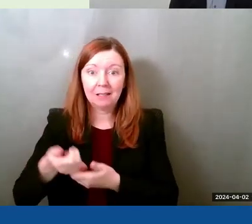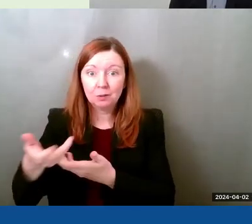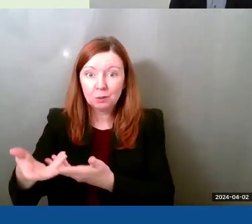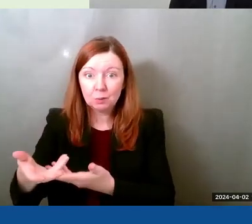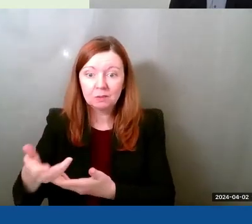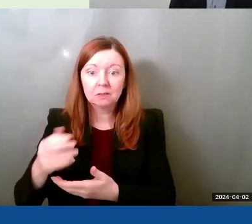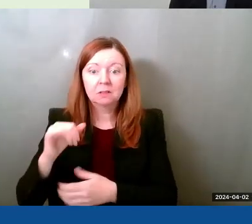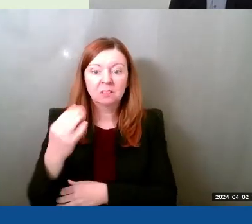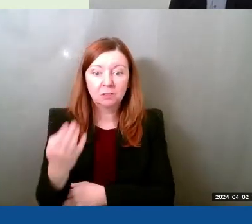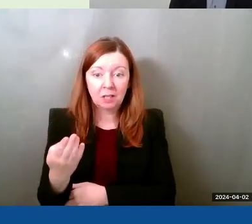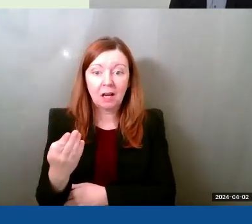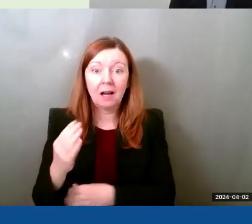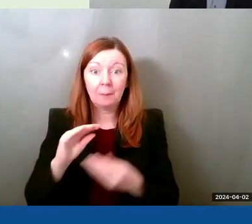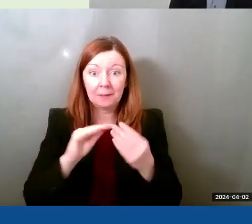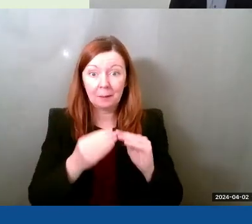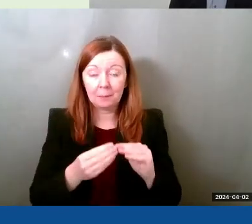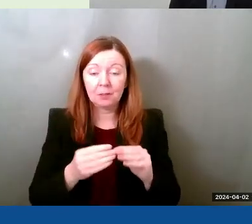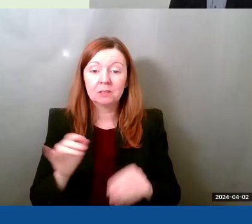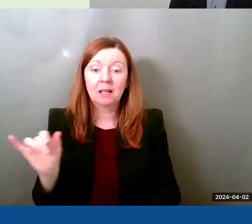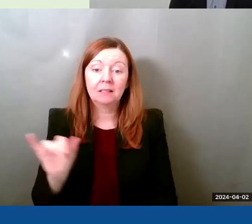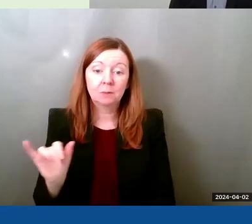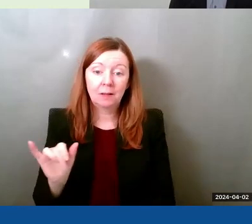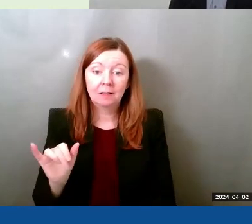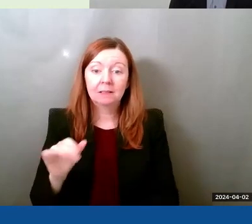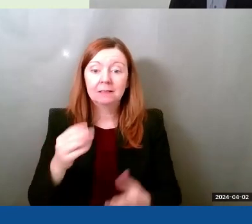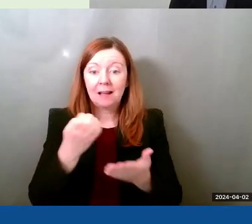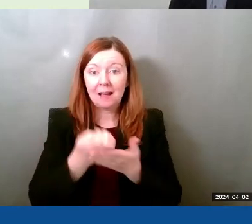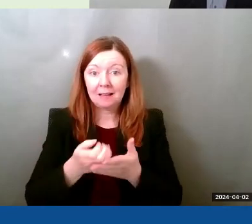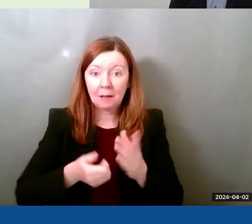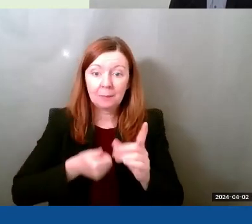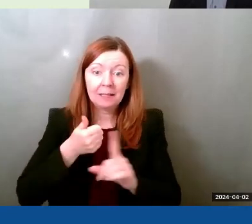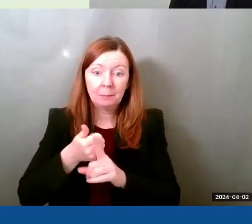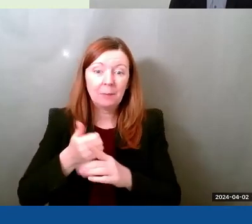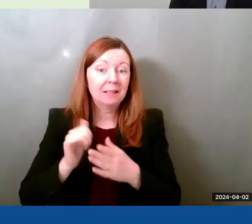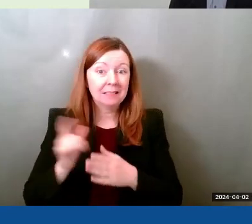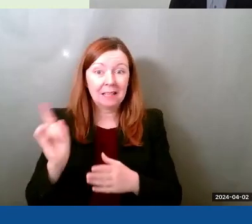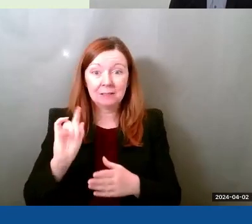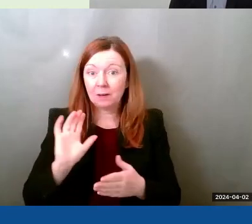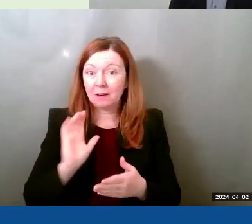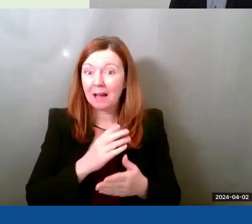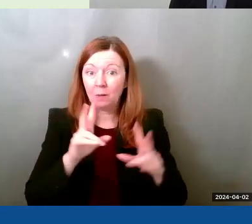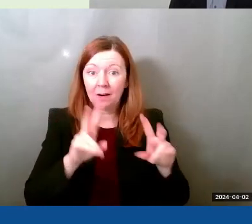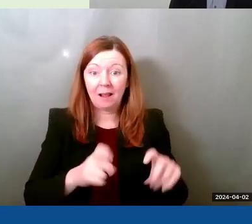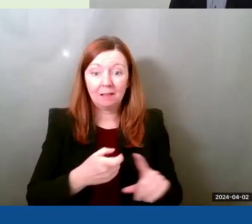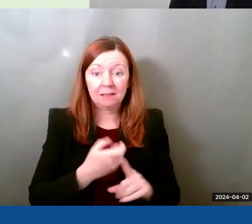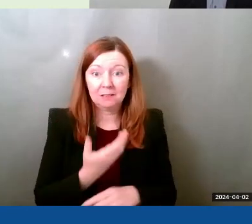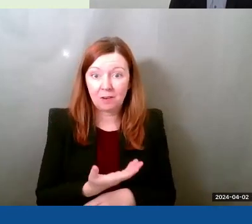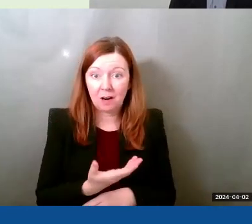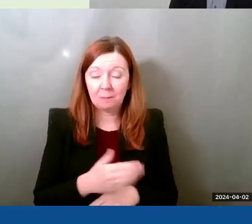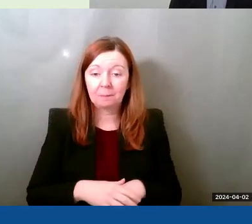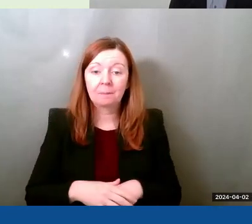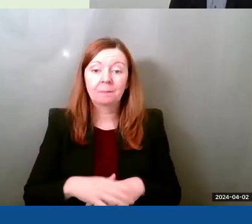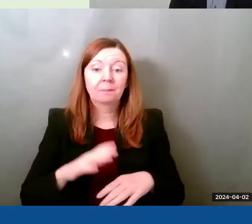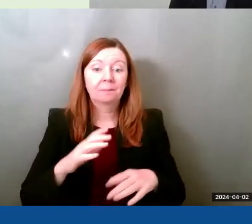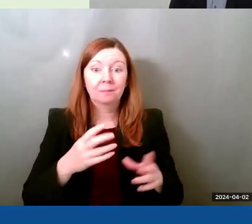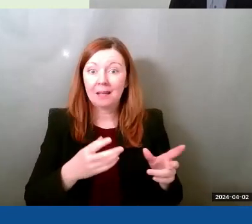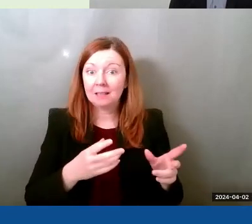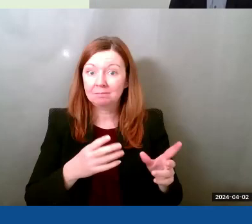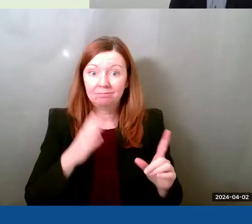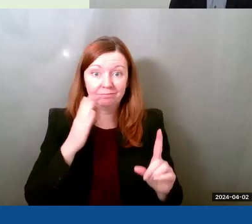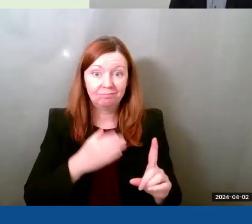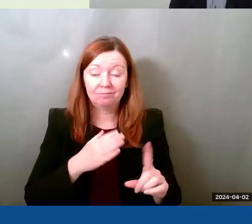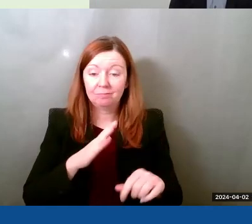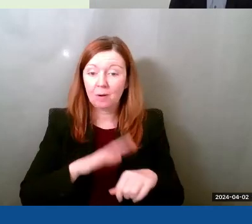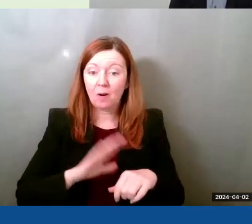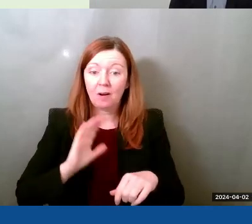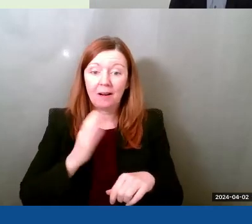job numbers, as well as economic impact. So that's where our analysis is coming from, and it's based directly on